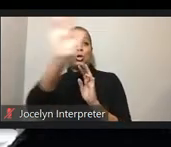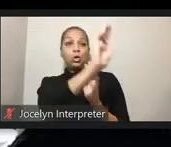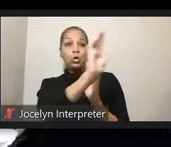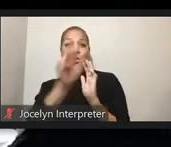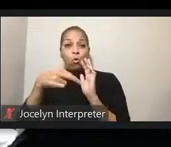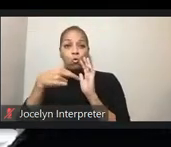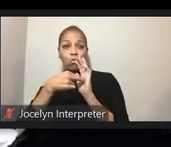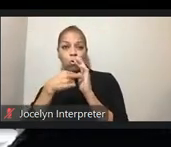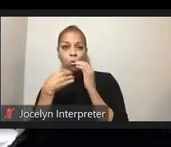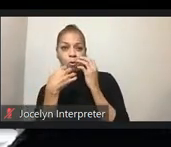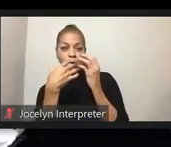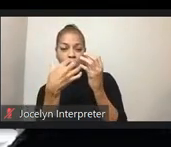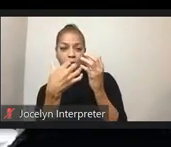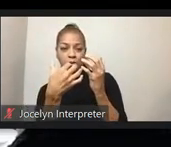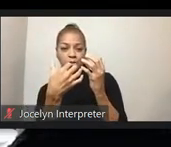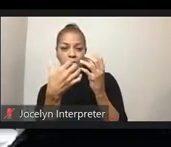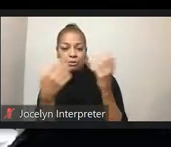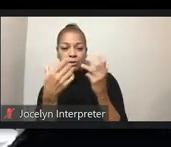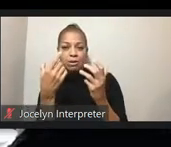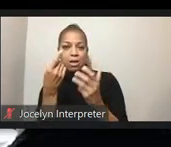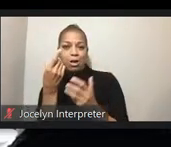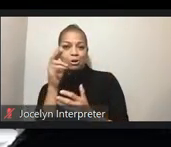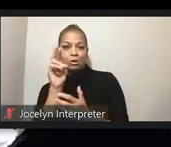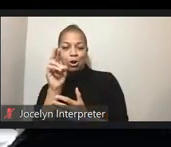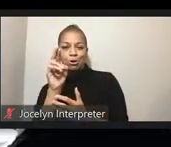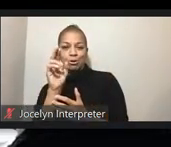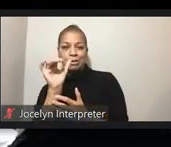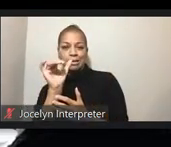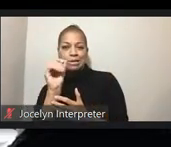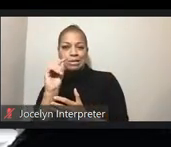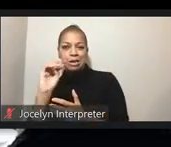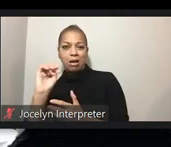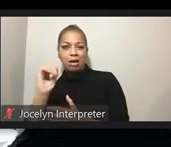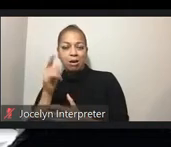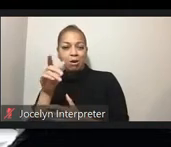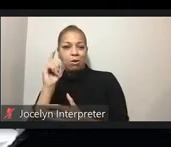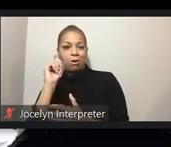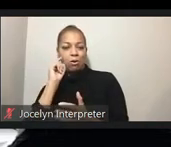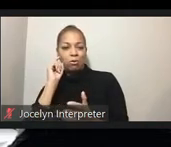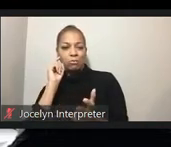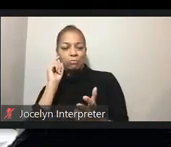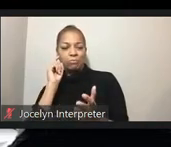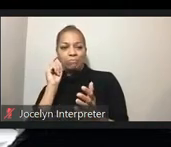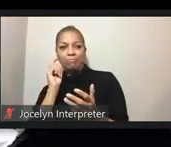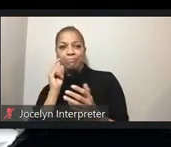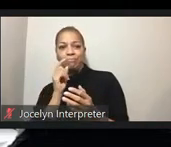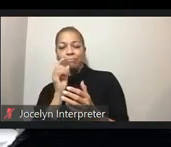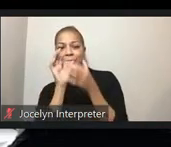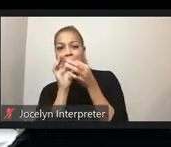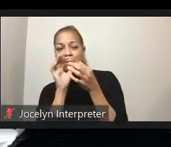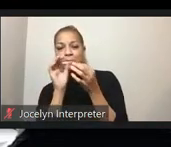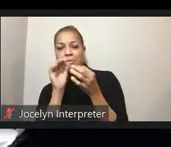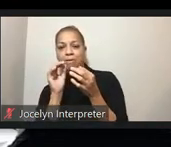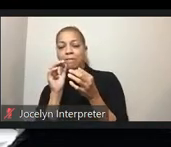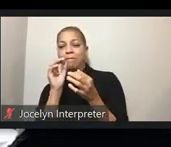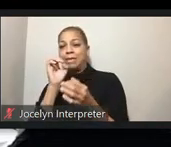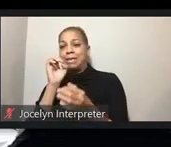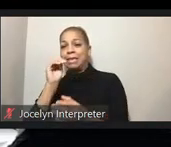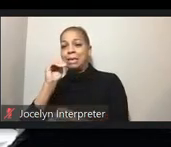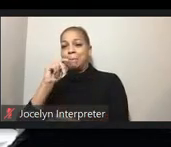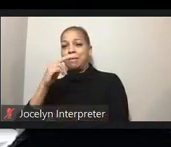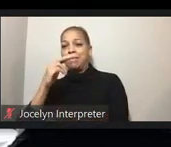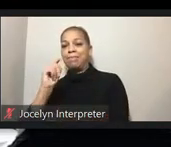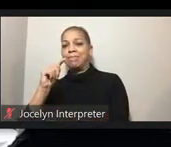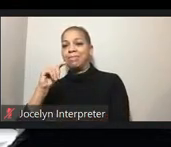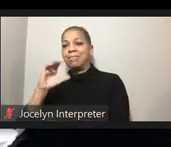is Dr. Young's notion of empathetic witnessing, that is your task this